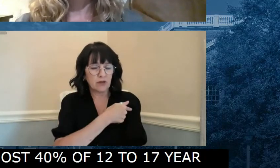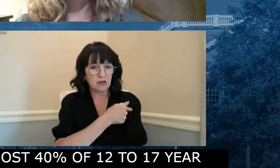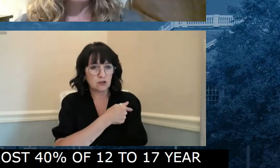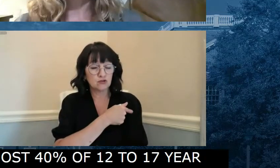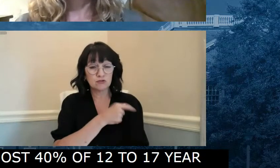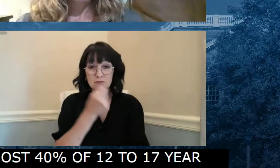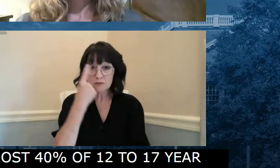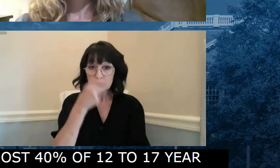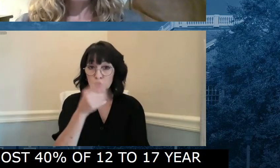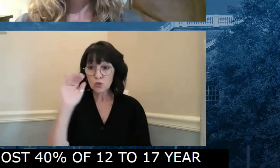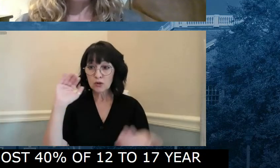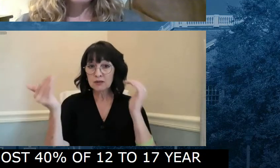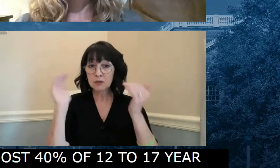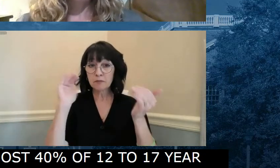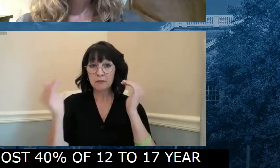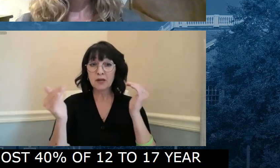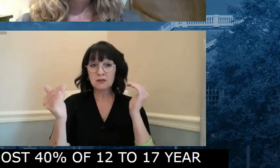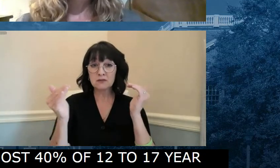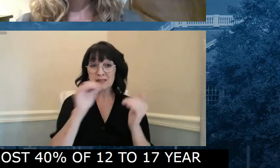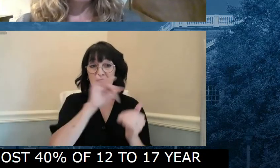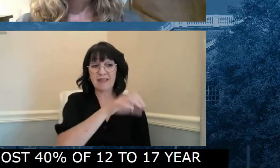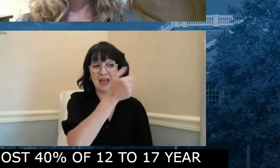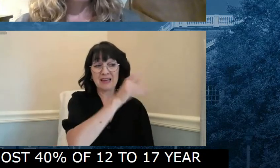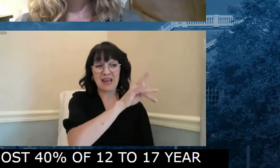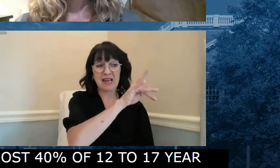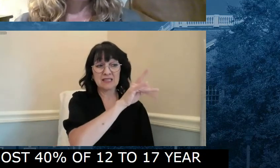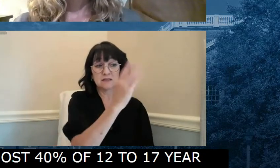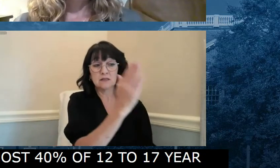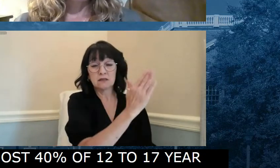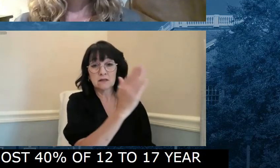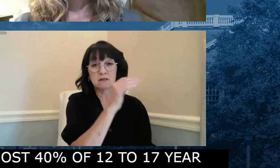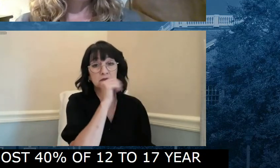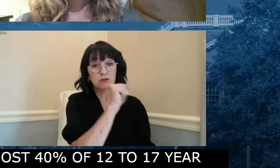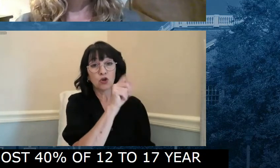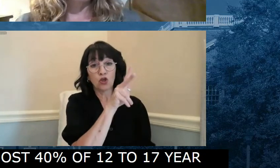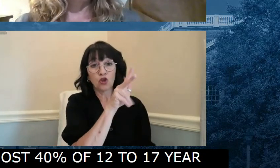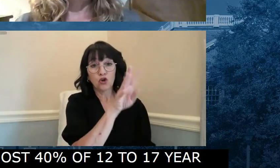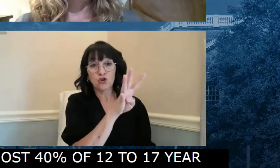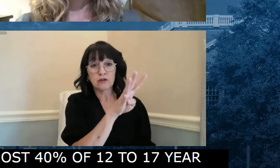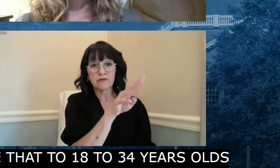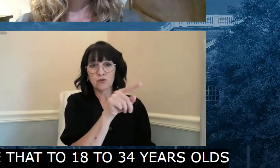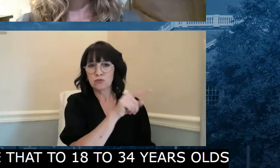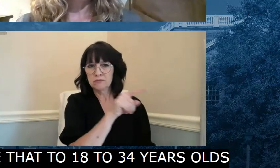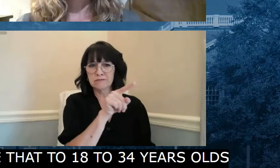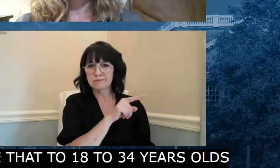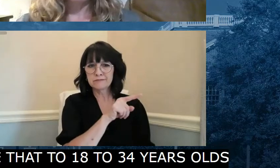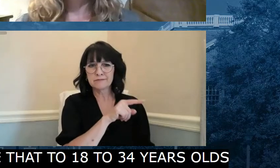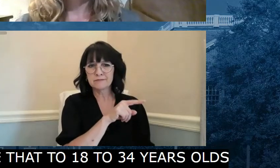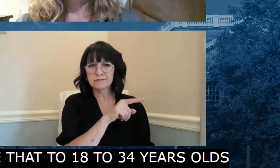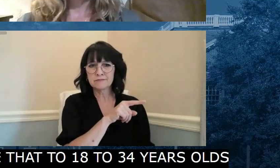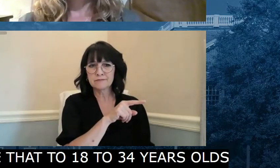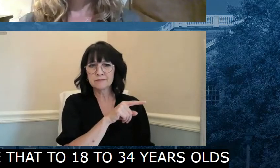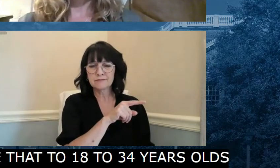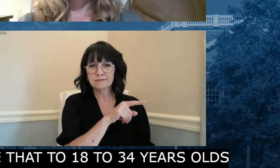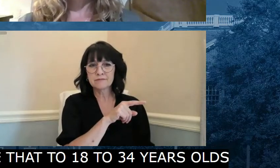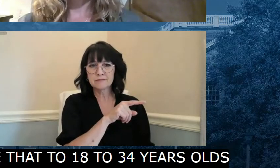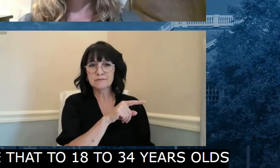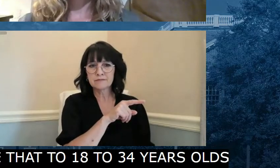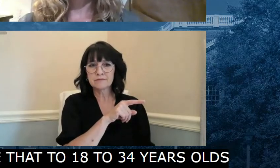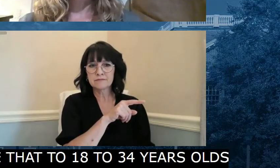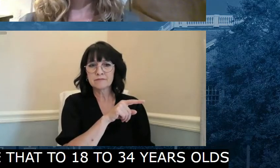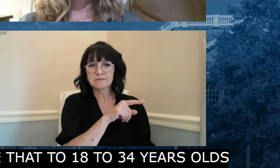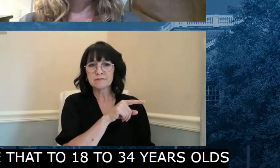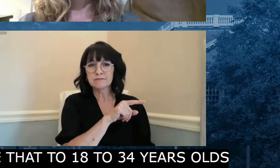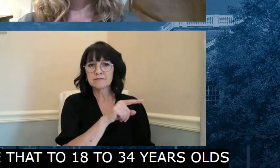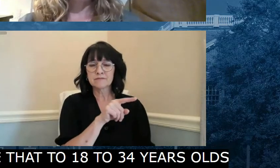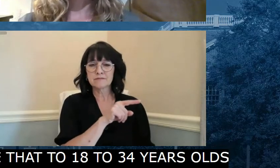to 34-year-olds, which is where the problem is, and they're just 3% better. And the